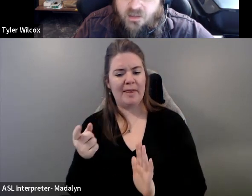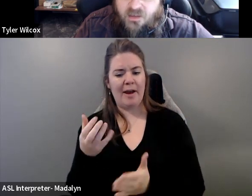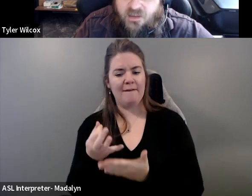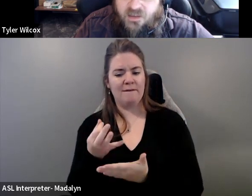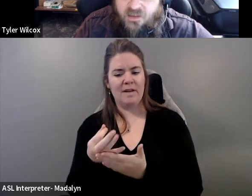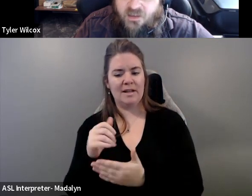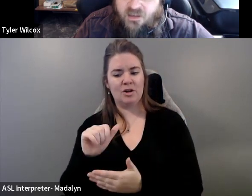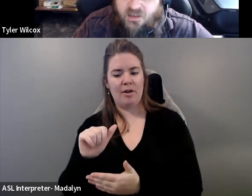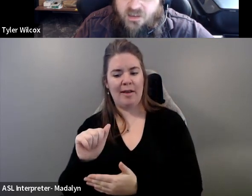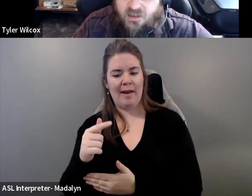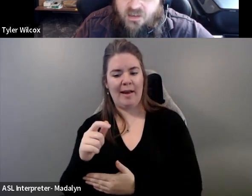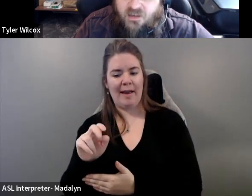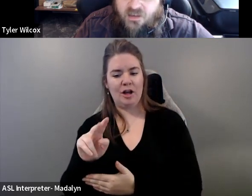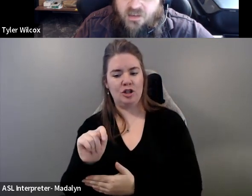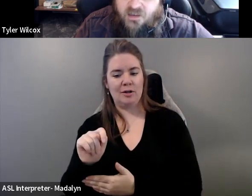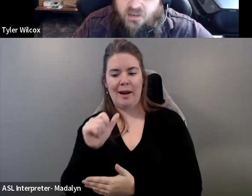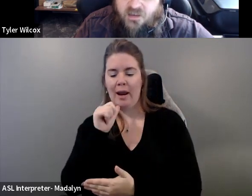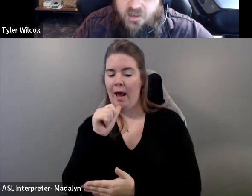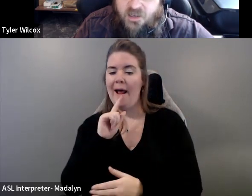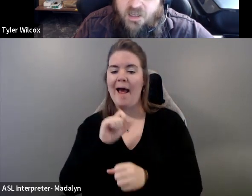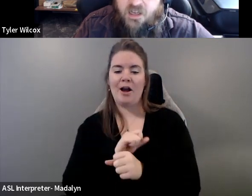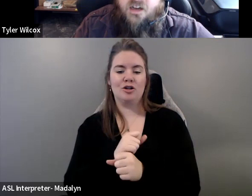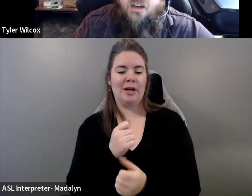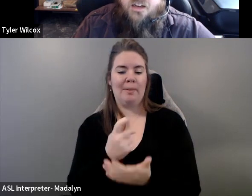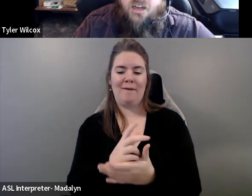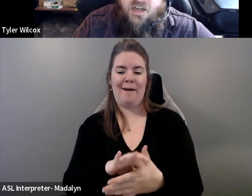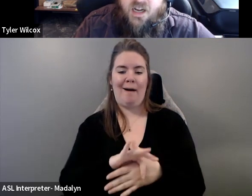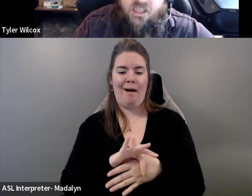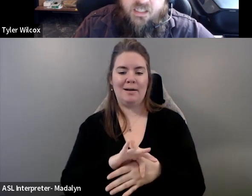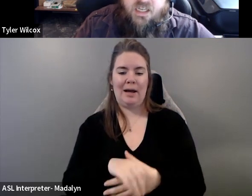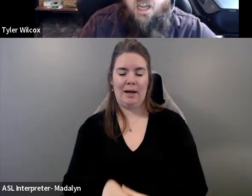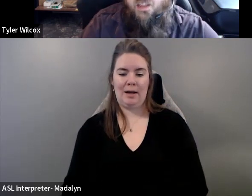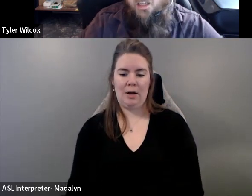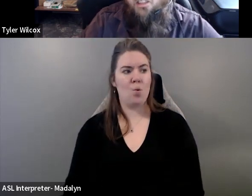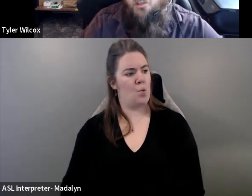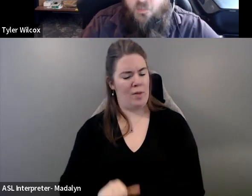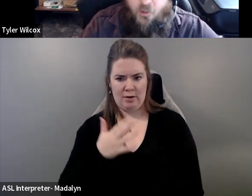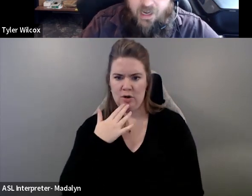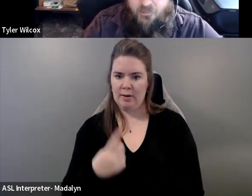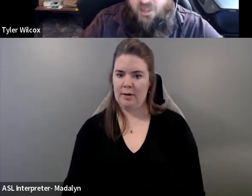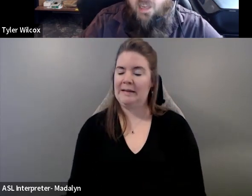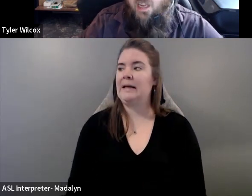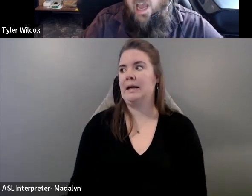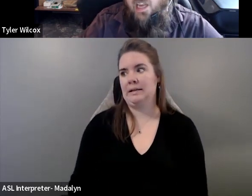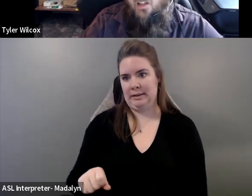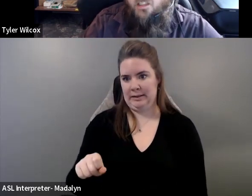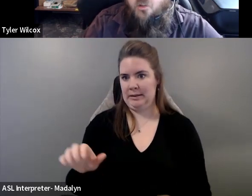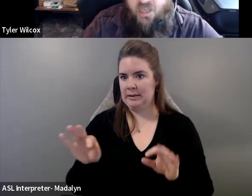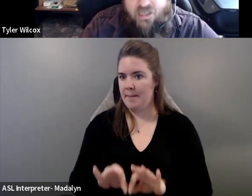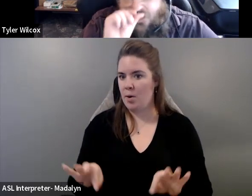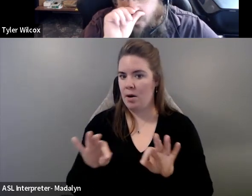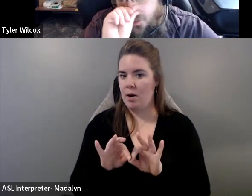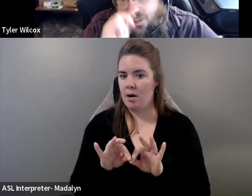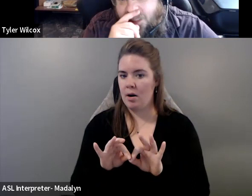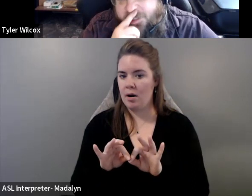not actually approving the content of the spill? Oh, that's a good one. Yeah, that is super important. I kind of glossed